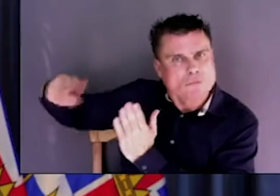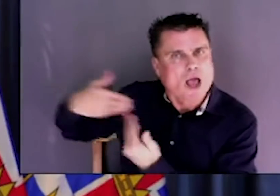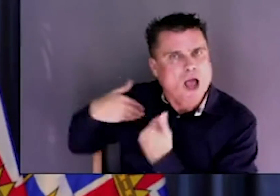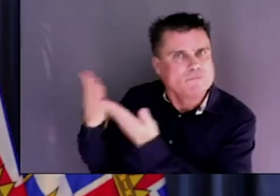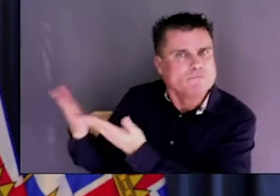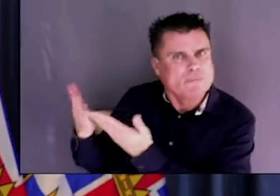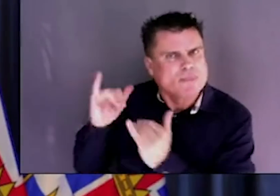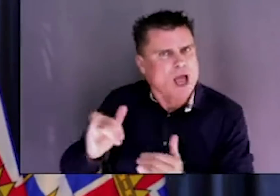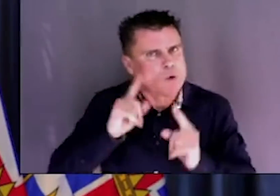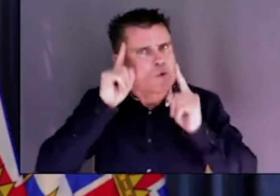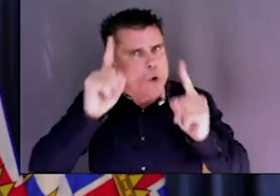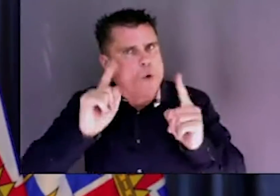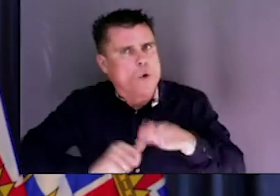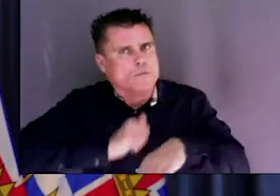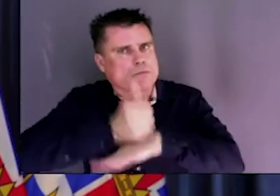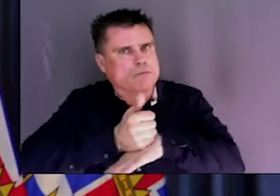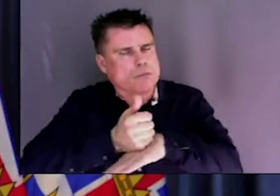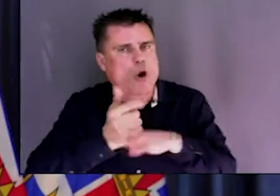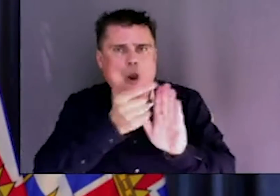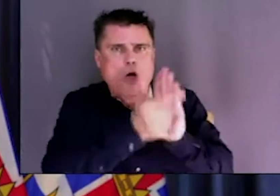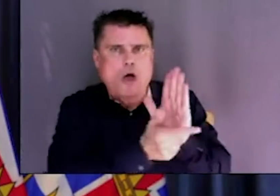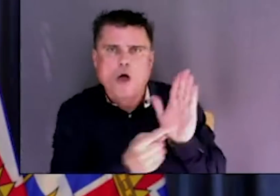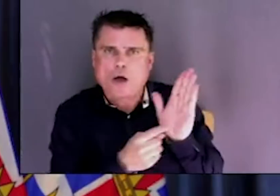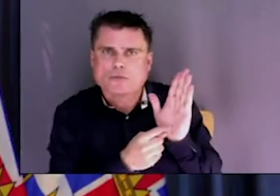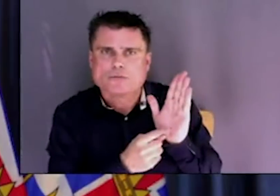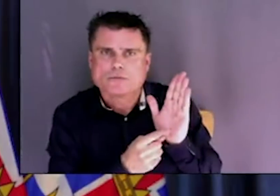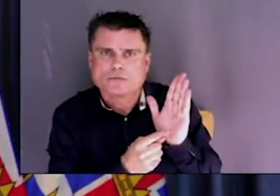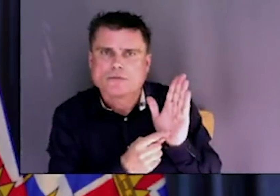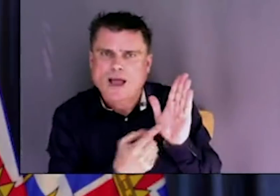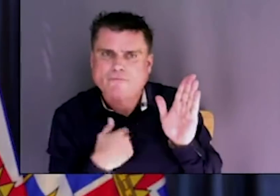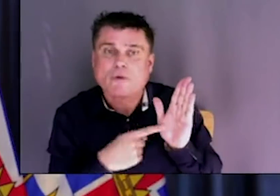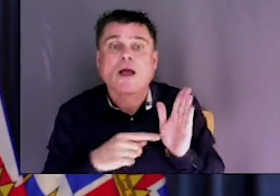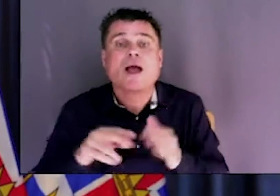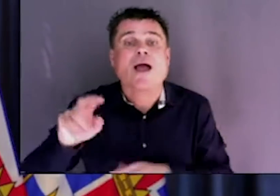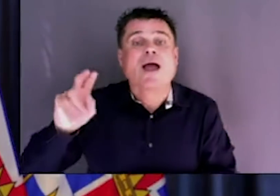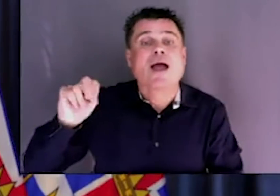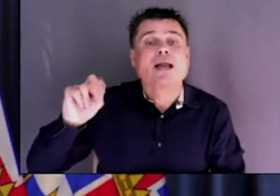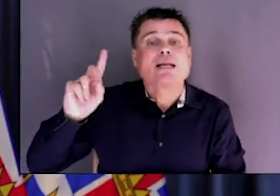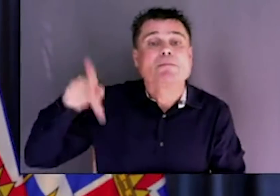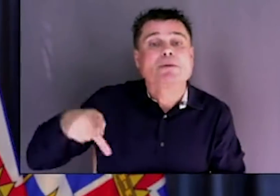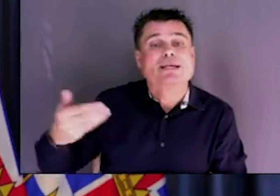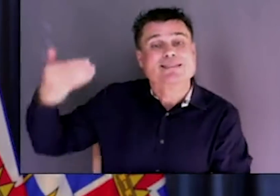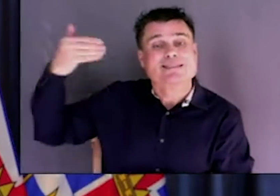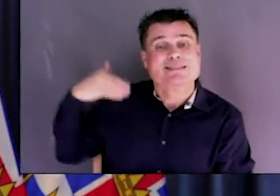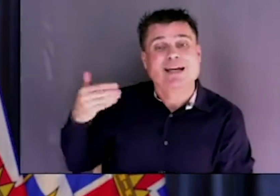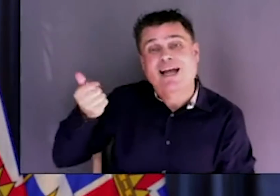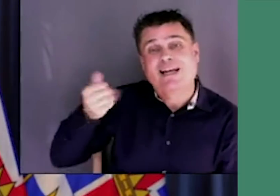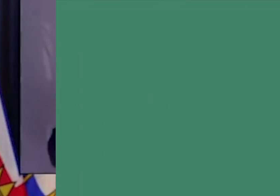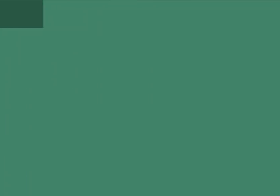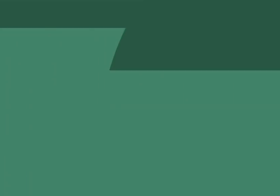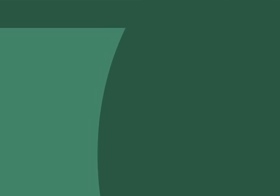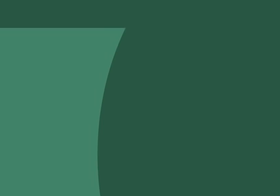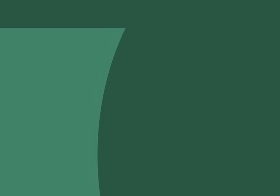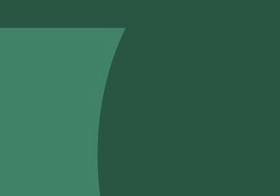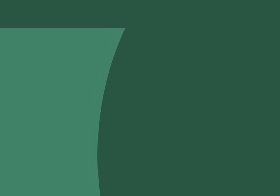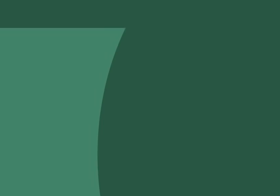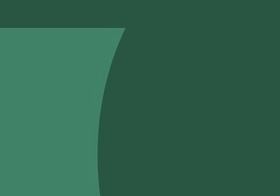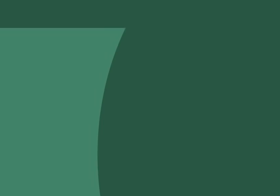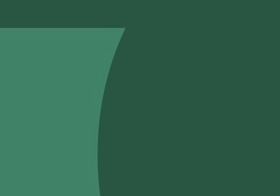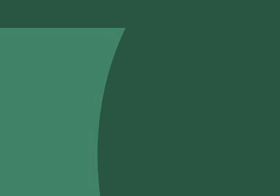the NDP of the 1990s brought forward the FOI and privacy legislation, and that's what it should be today as well.